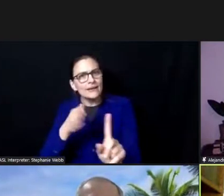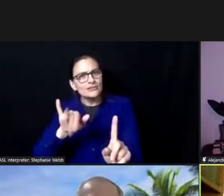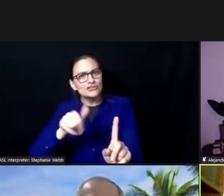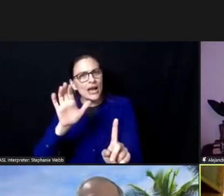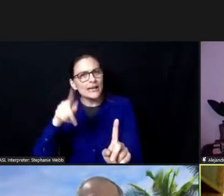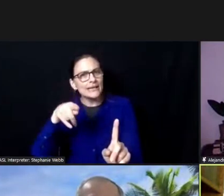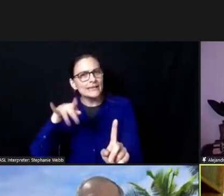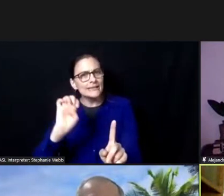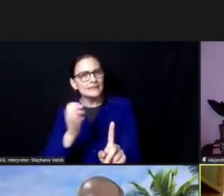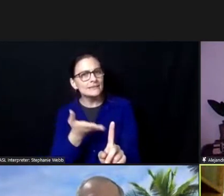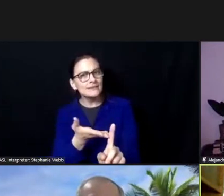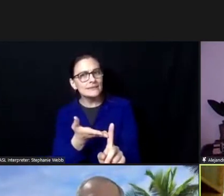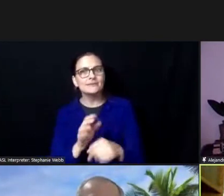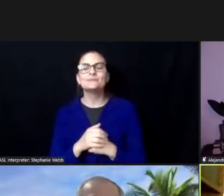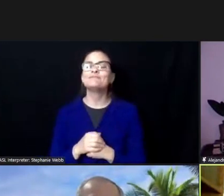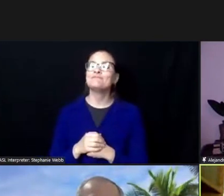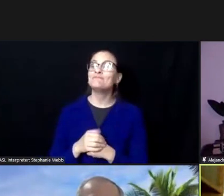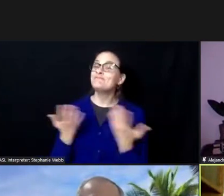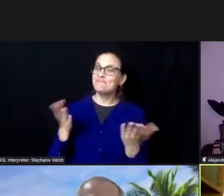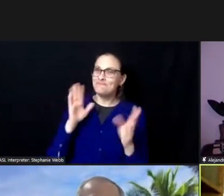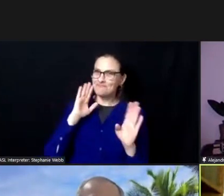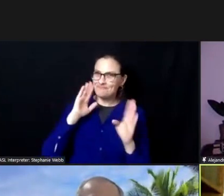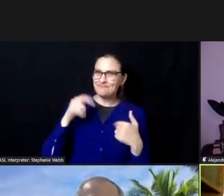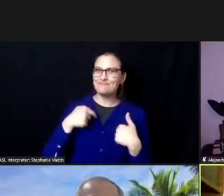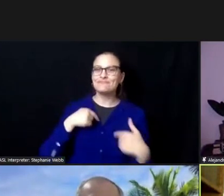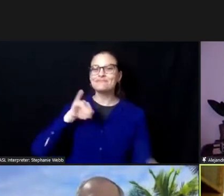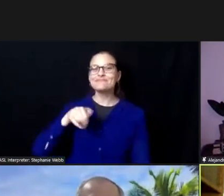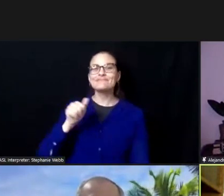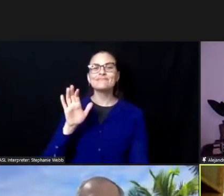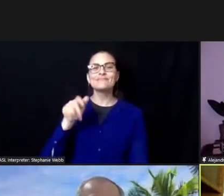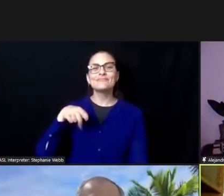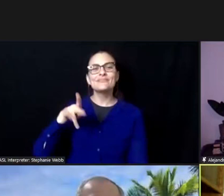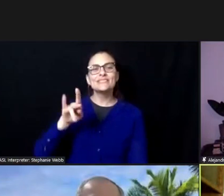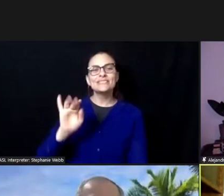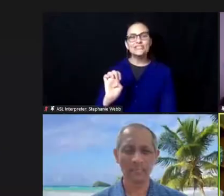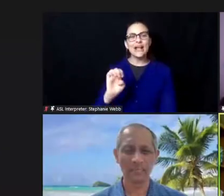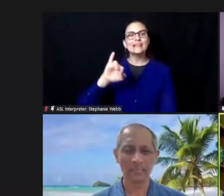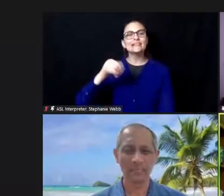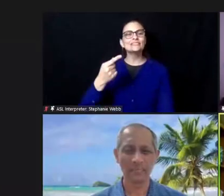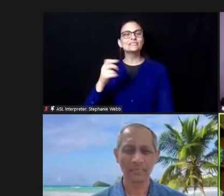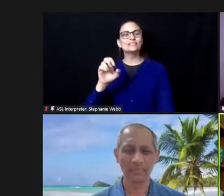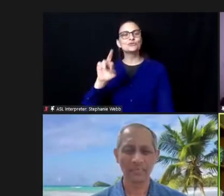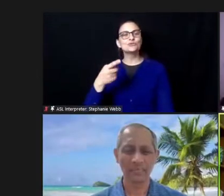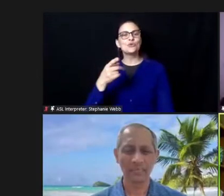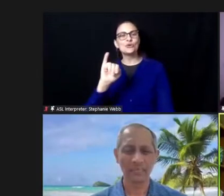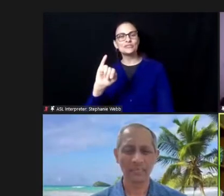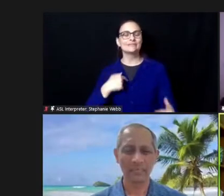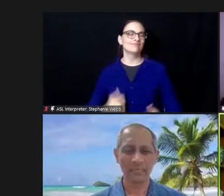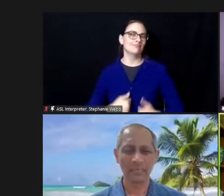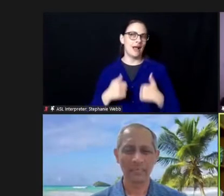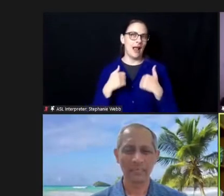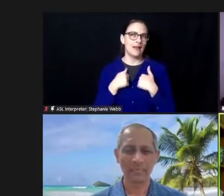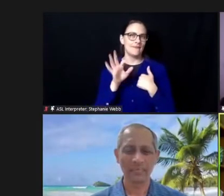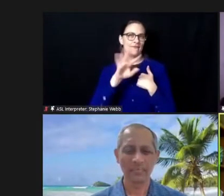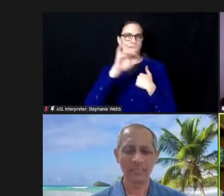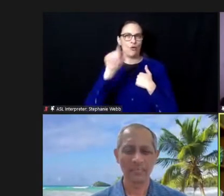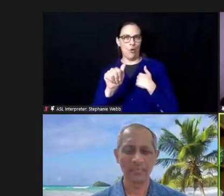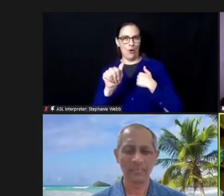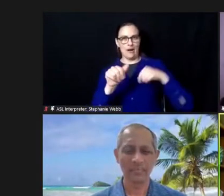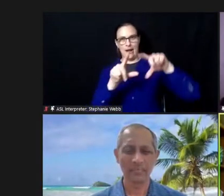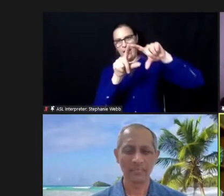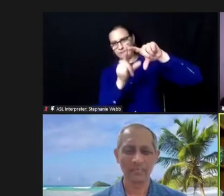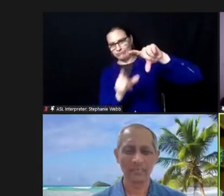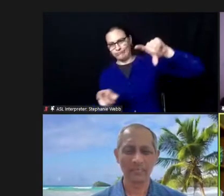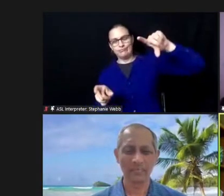Georgie, and I live in the Florida Panhandle, which is subject to weather issues. So I have